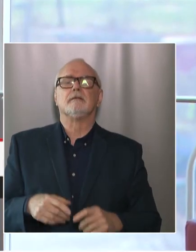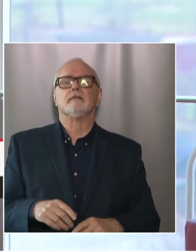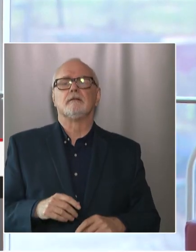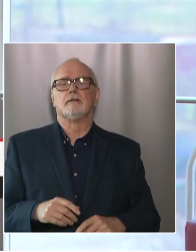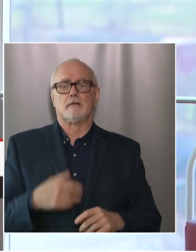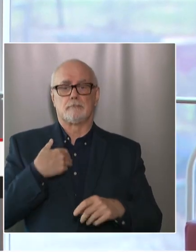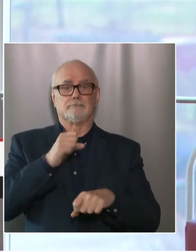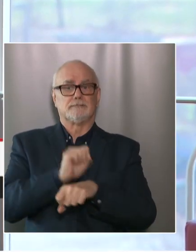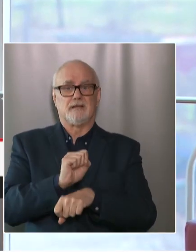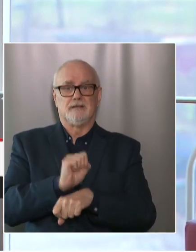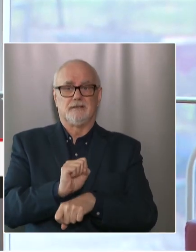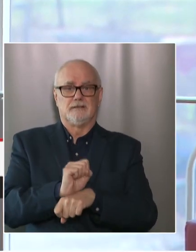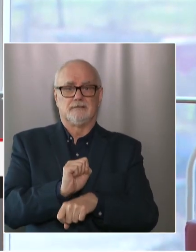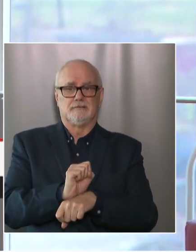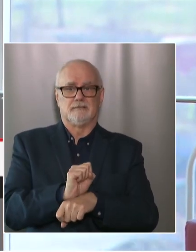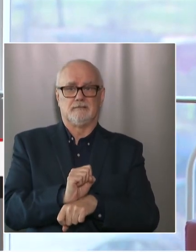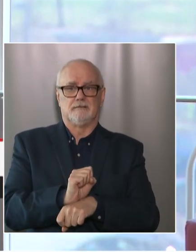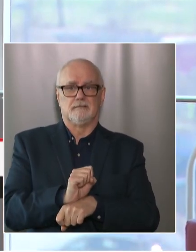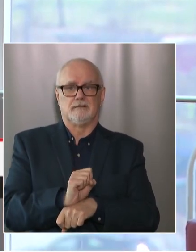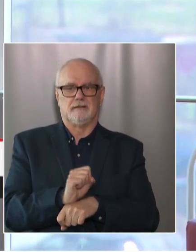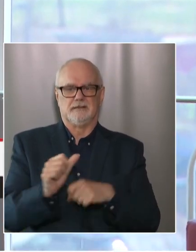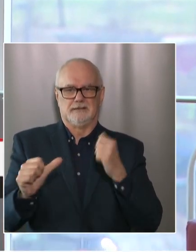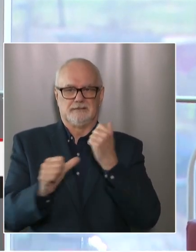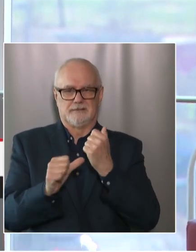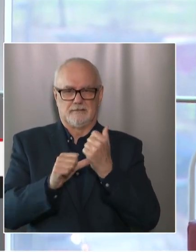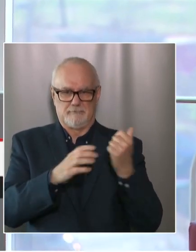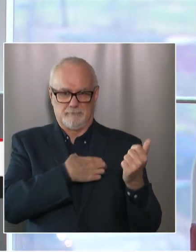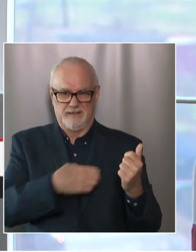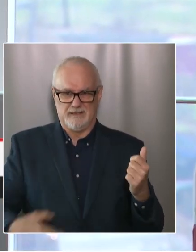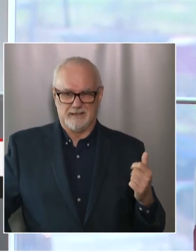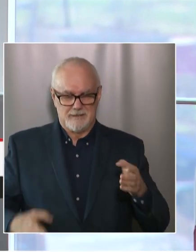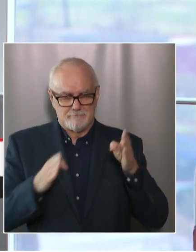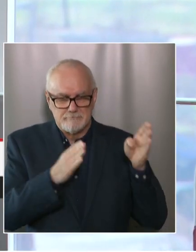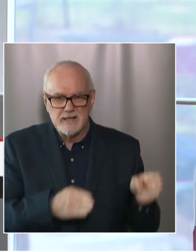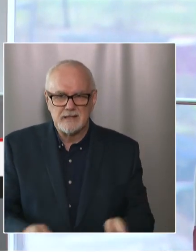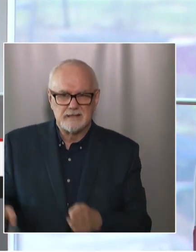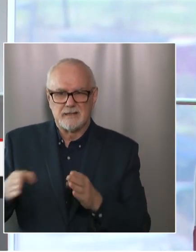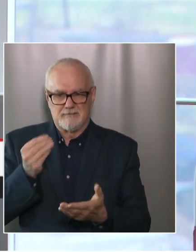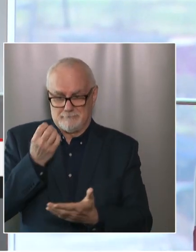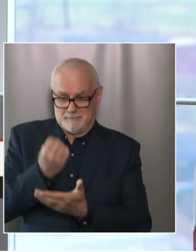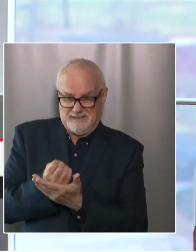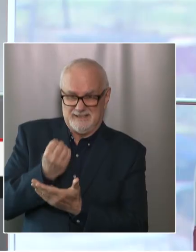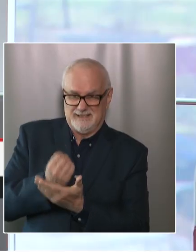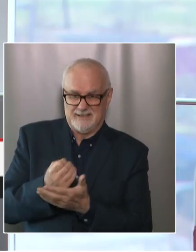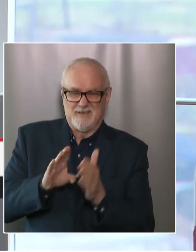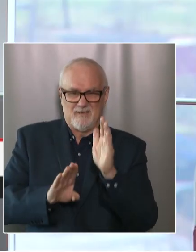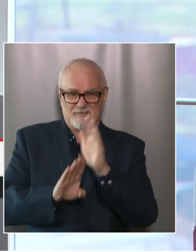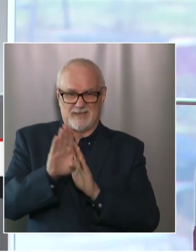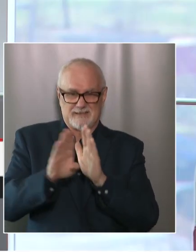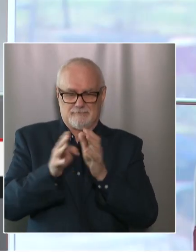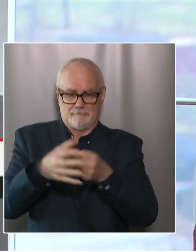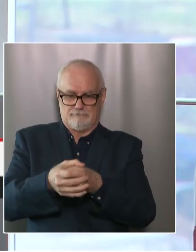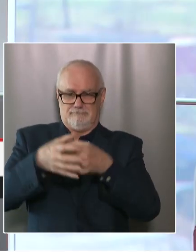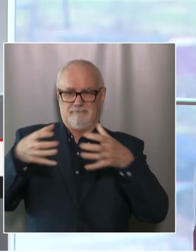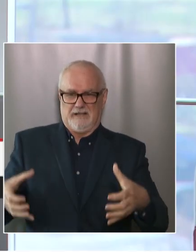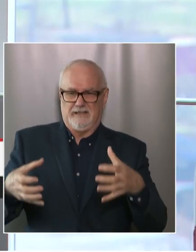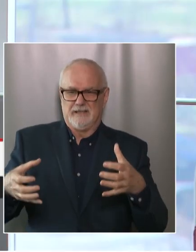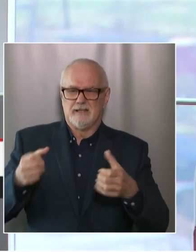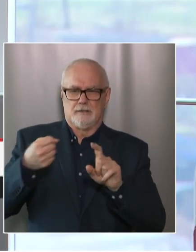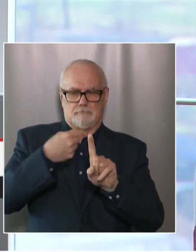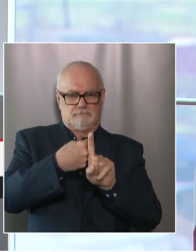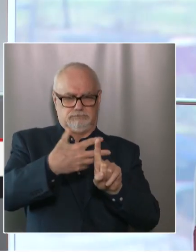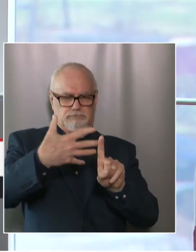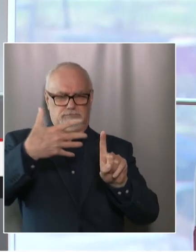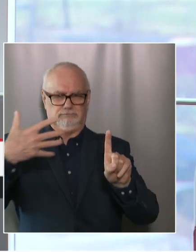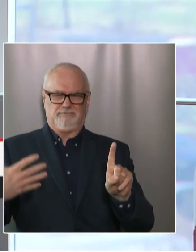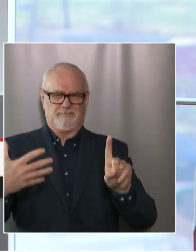There are many acronyms. That is the shortest of them. Our job here at DMPED is to set the pace for government, to